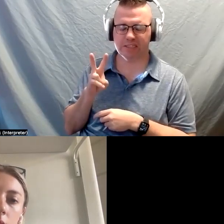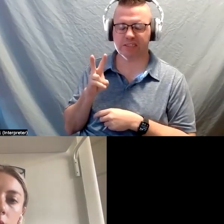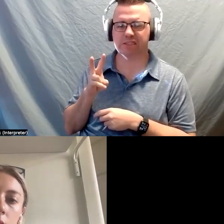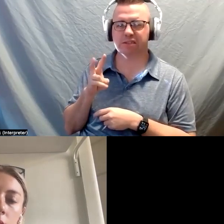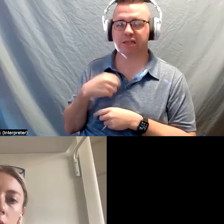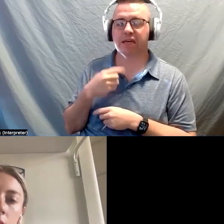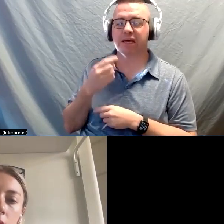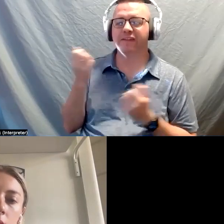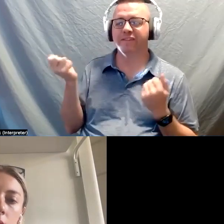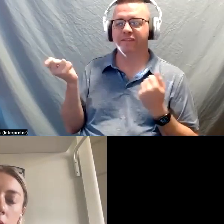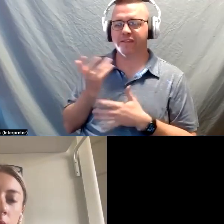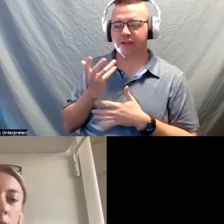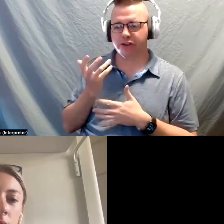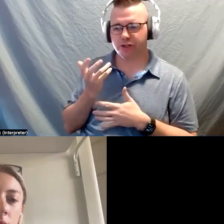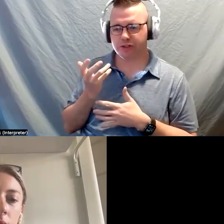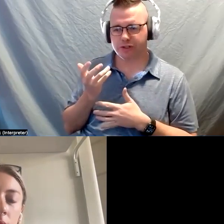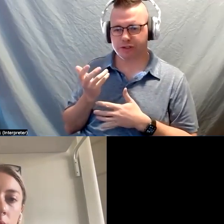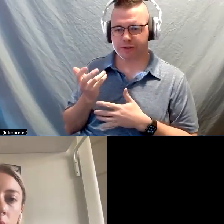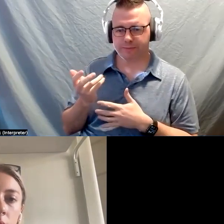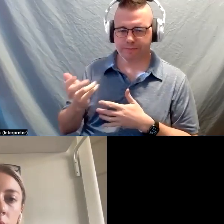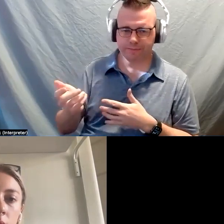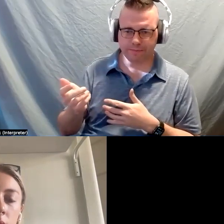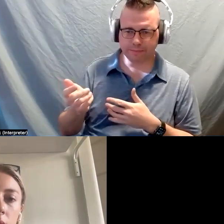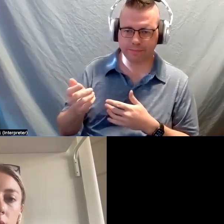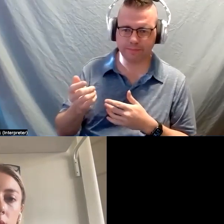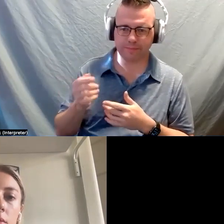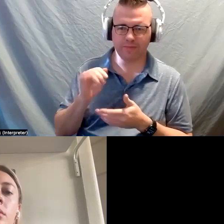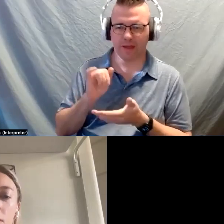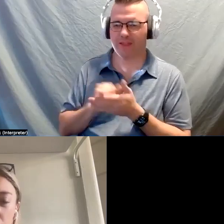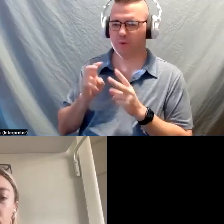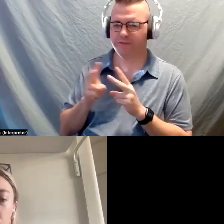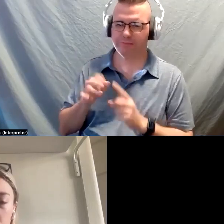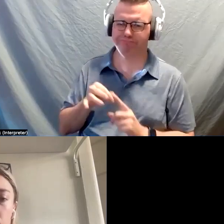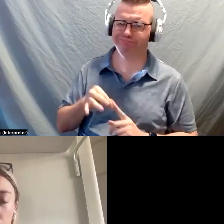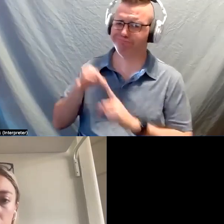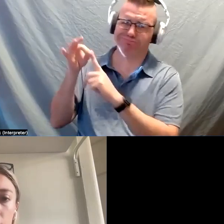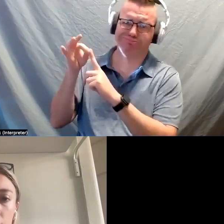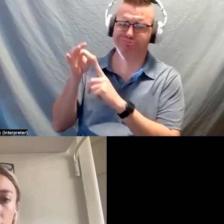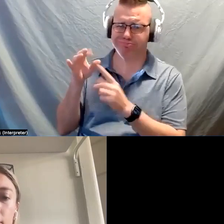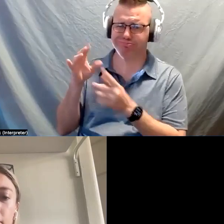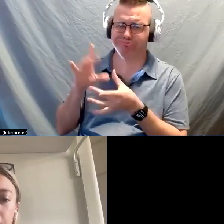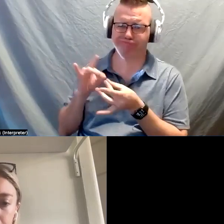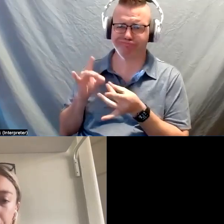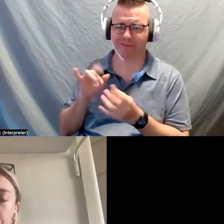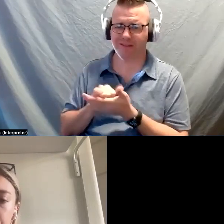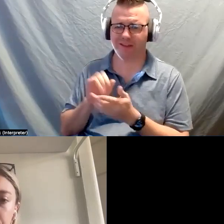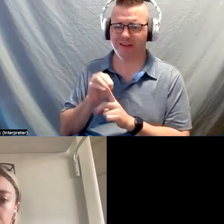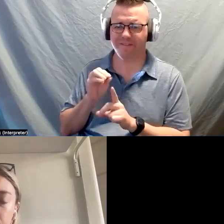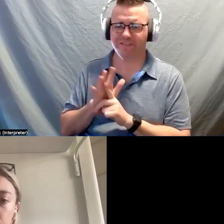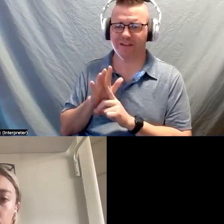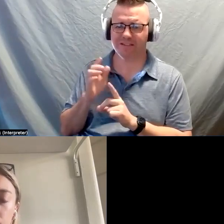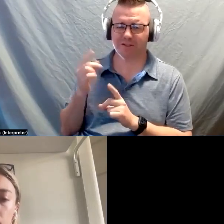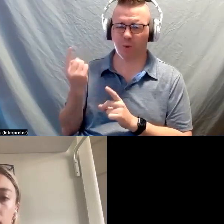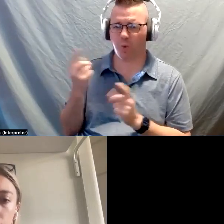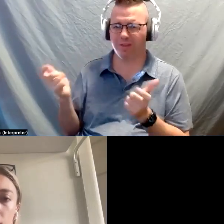I fear that it was seen as a kind of exceptionalist narrative that affected only